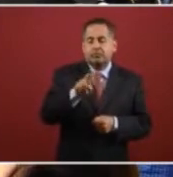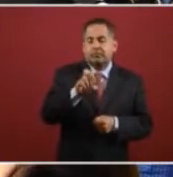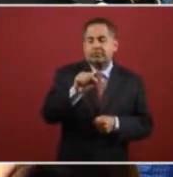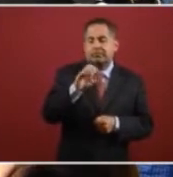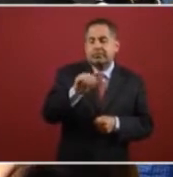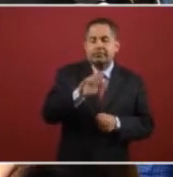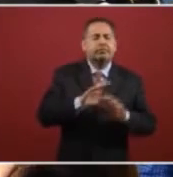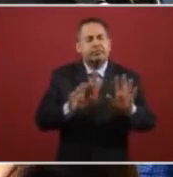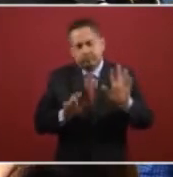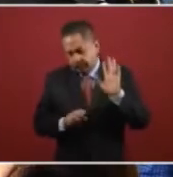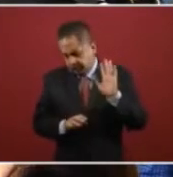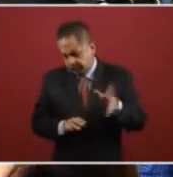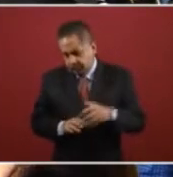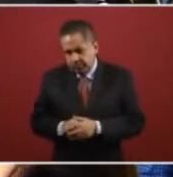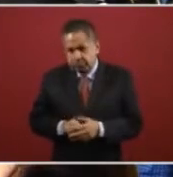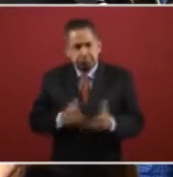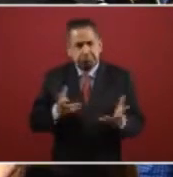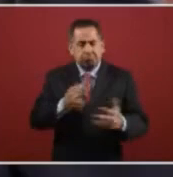thermoelectric of